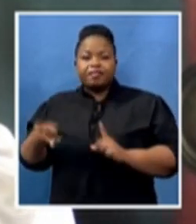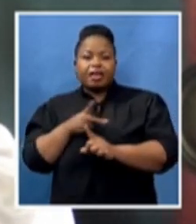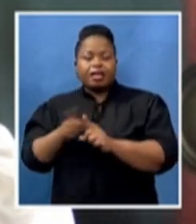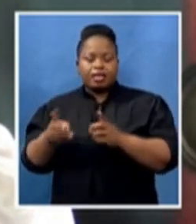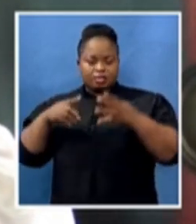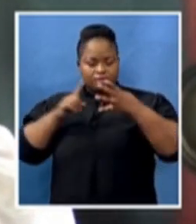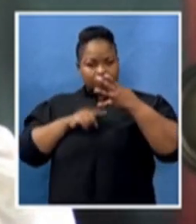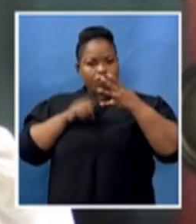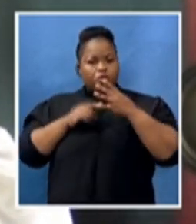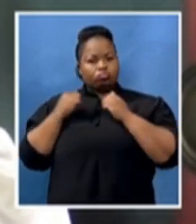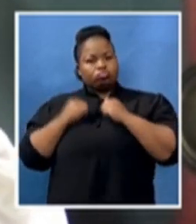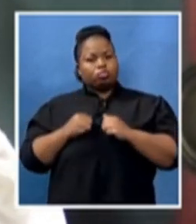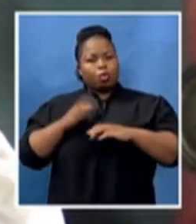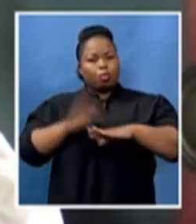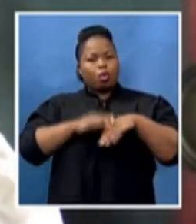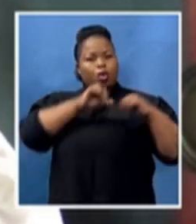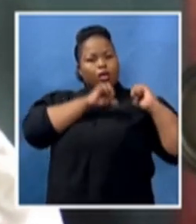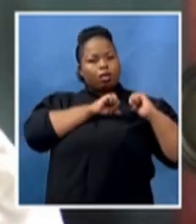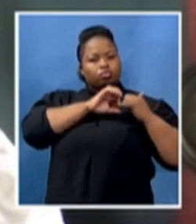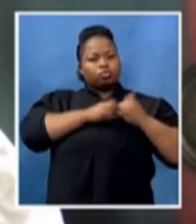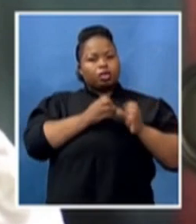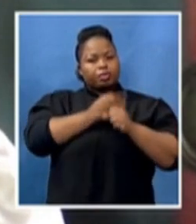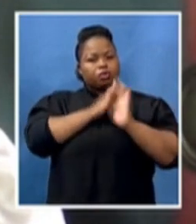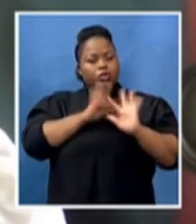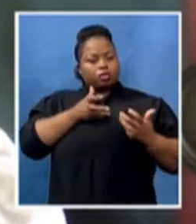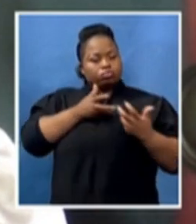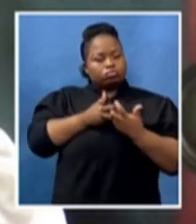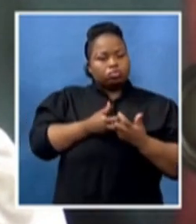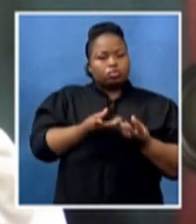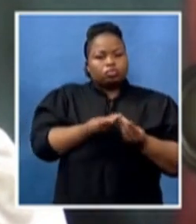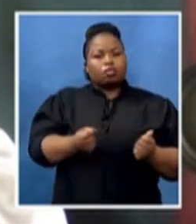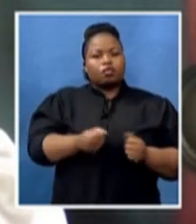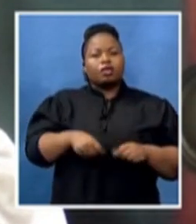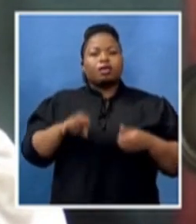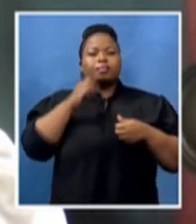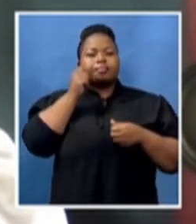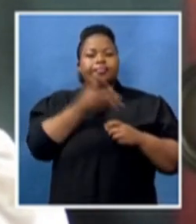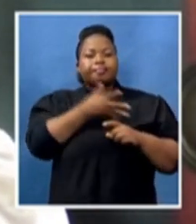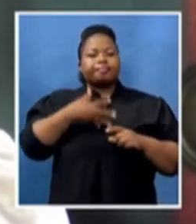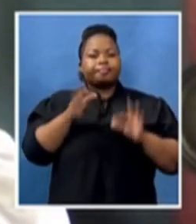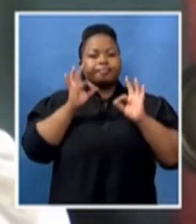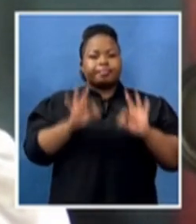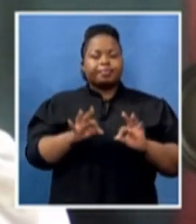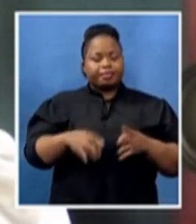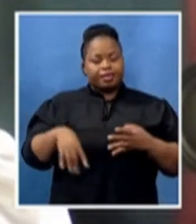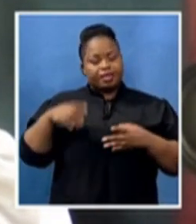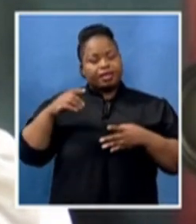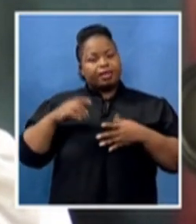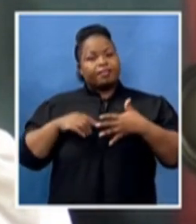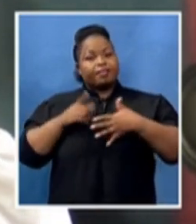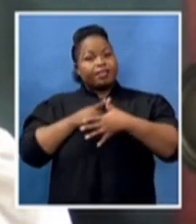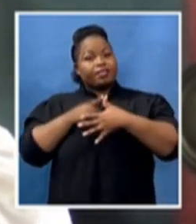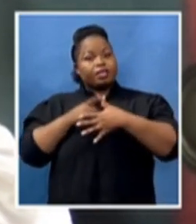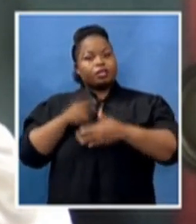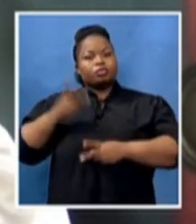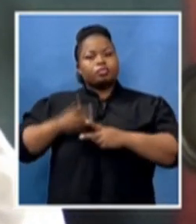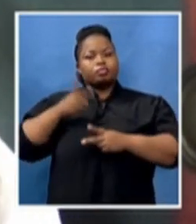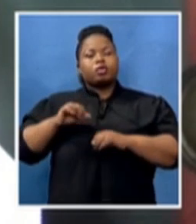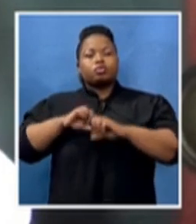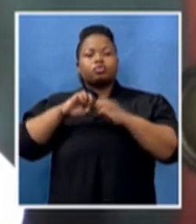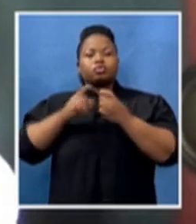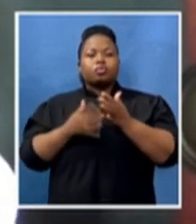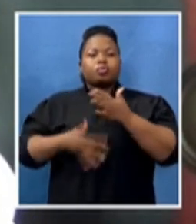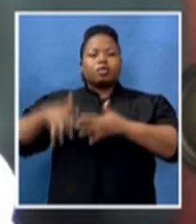the scourge of gender-based violence adequately. And finally is to prioritize interventions that facilitate economic opportunities